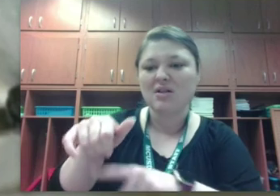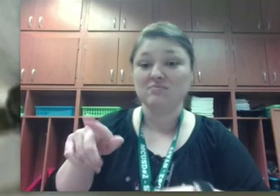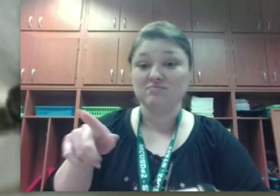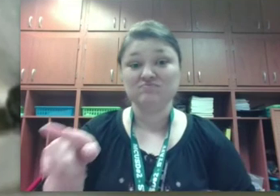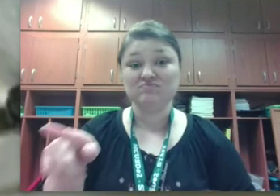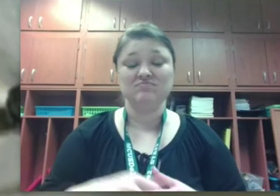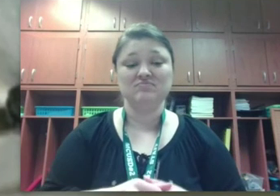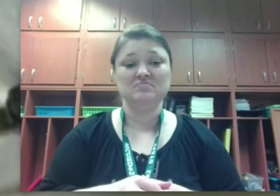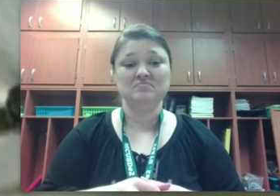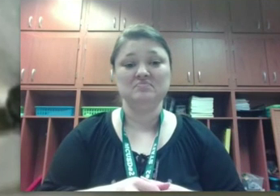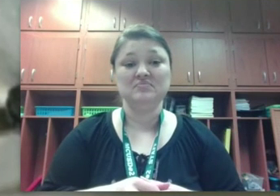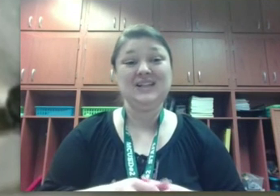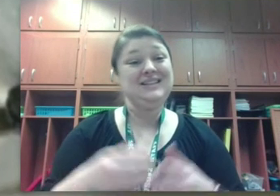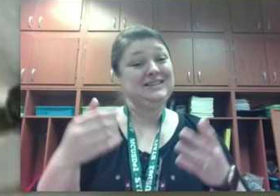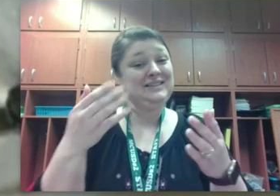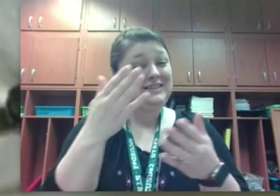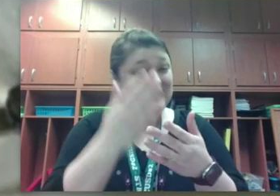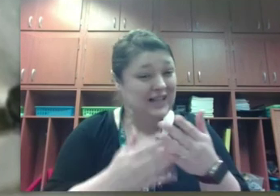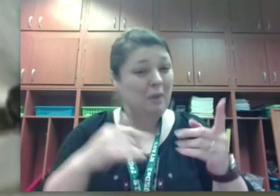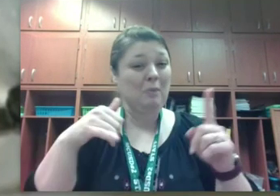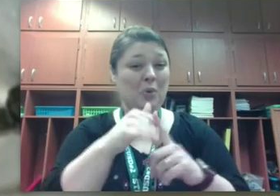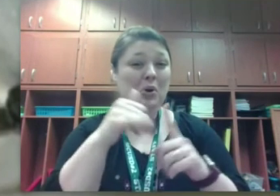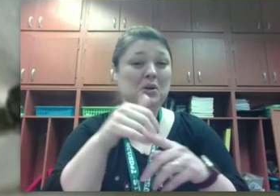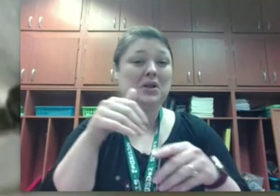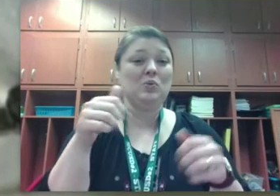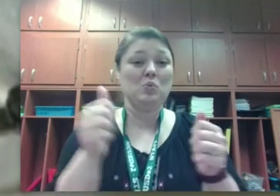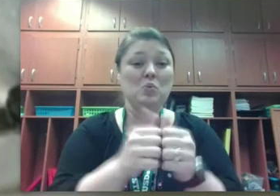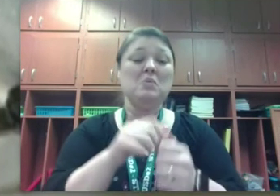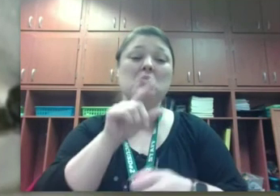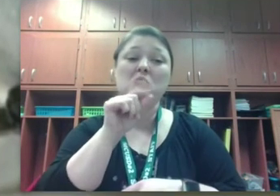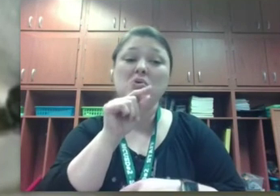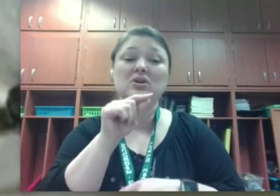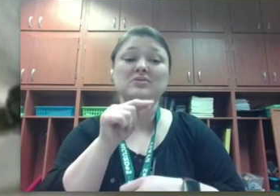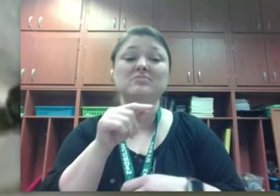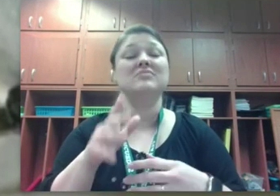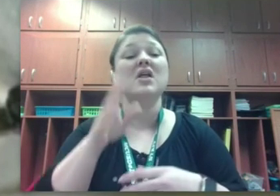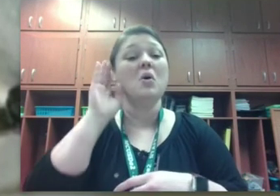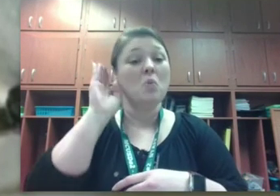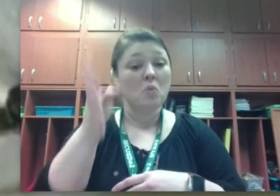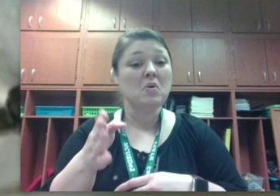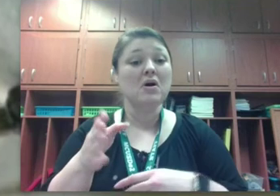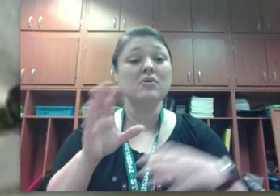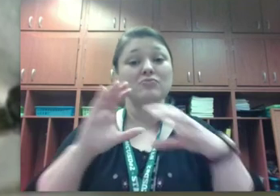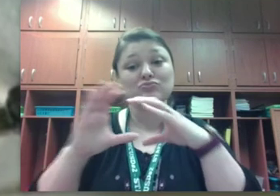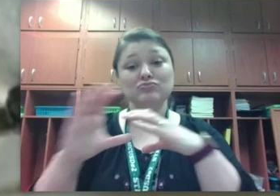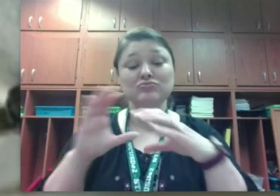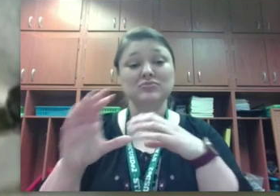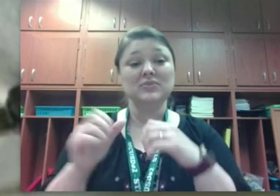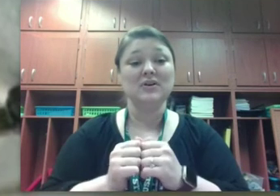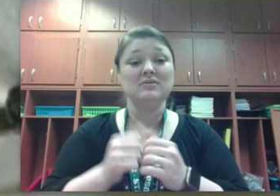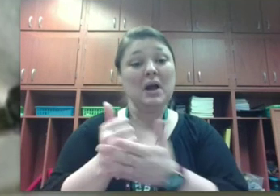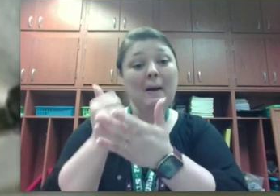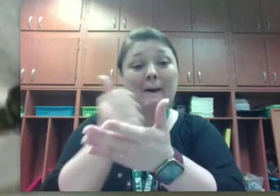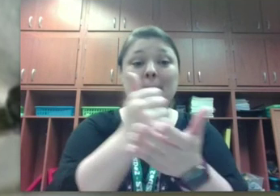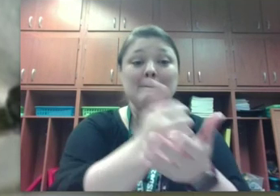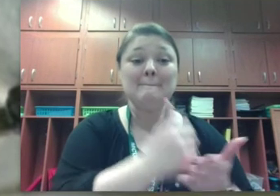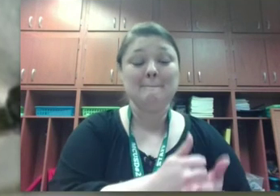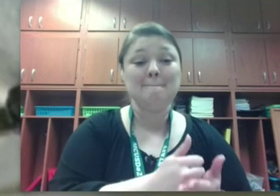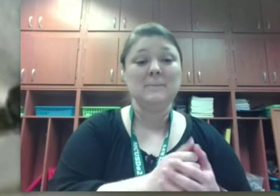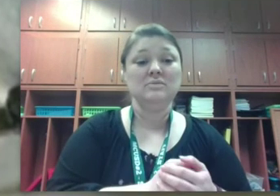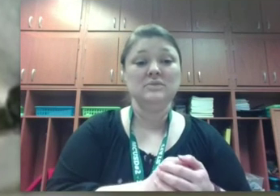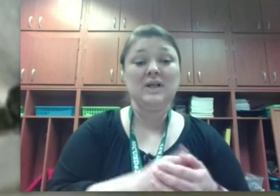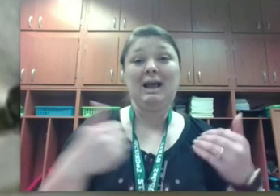So even though there's some bullying going on with the chickadees, they do communicate and look after each other. There's a warning call